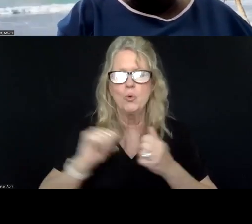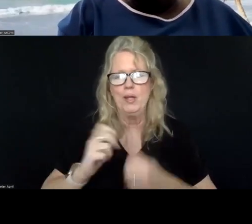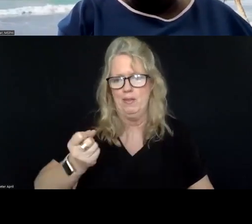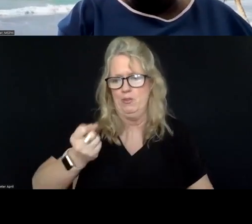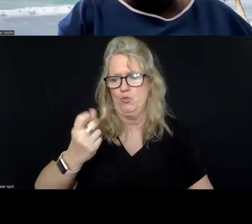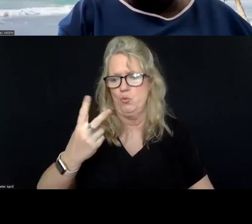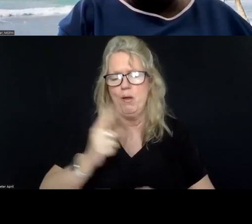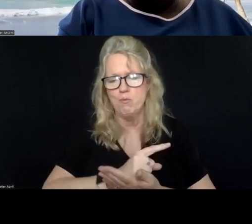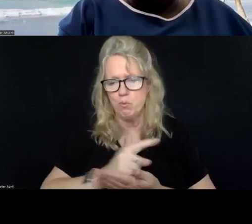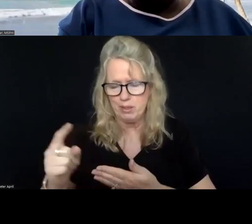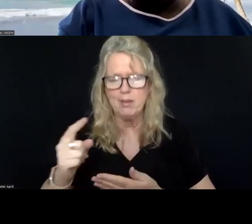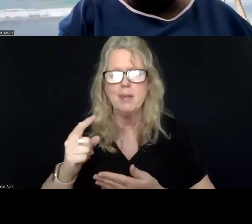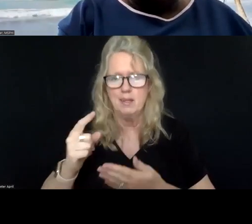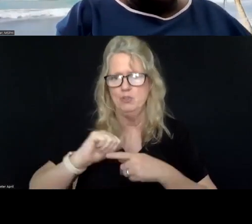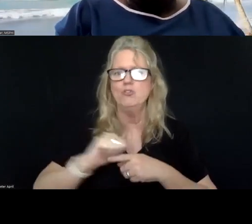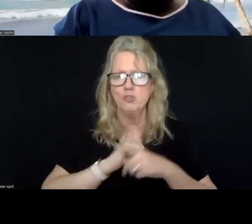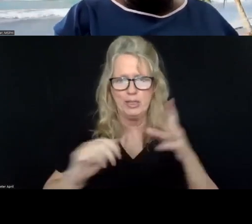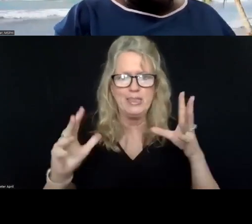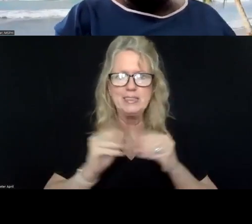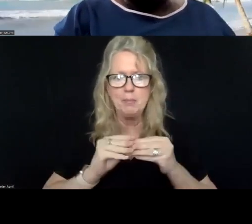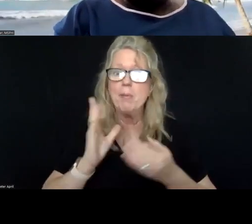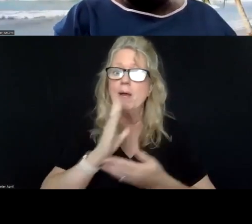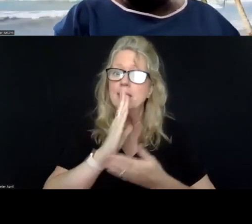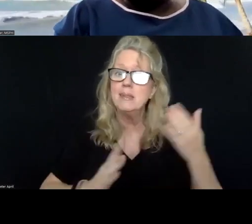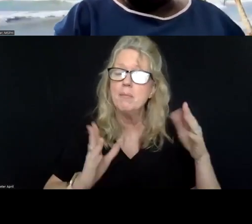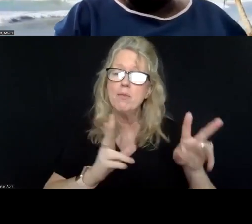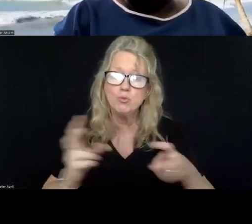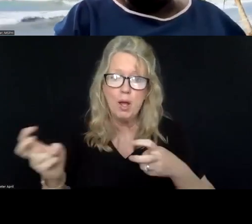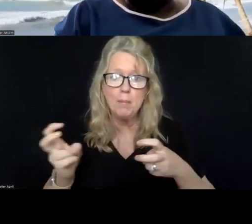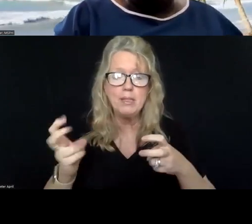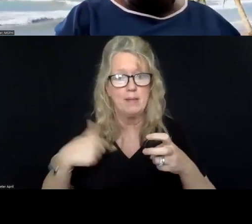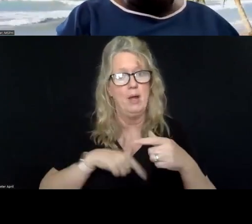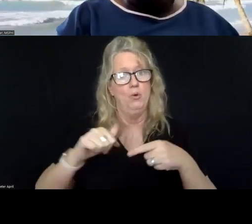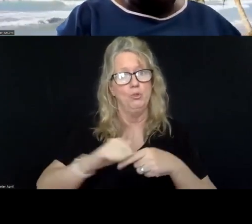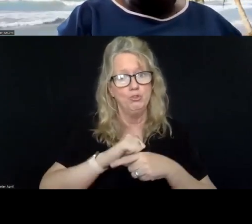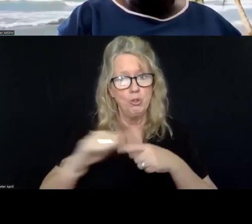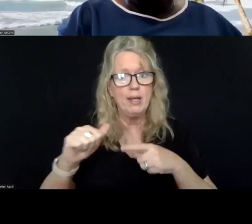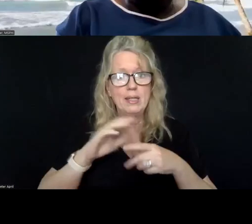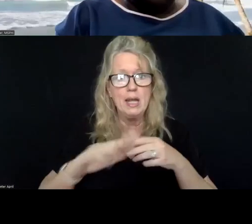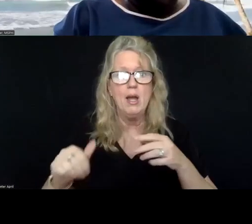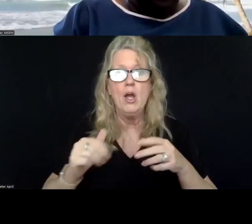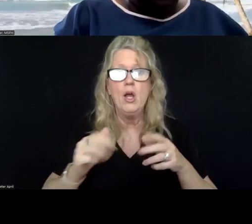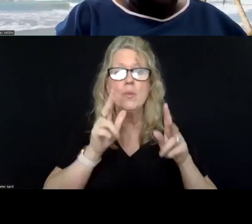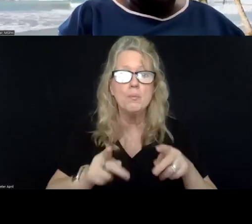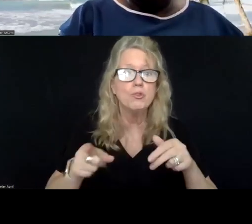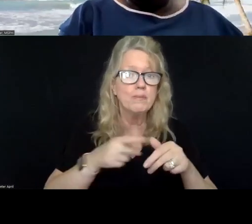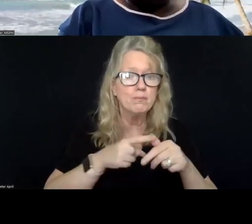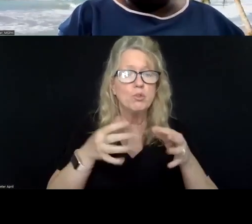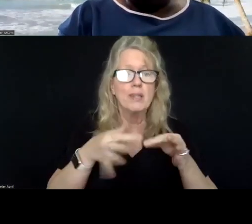12-week training session. And some of the topics that we trained on were person first